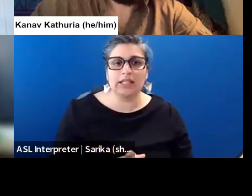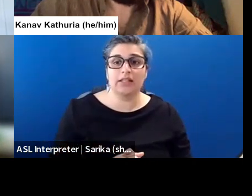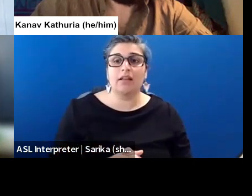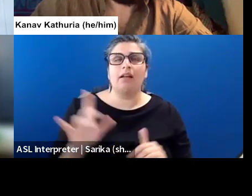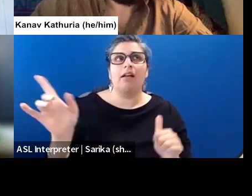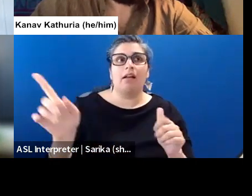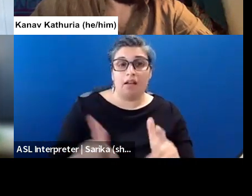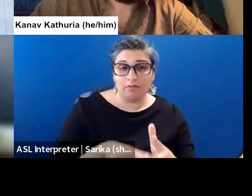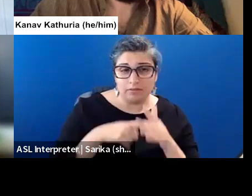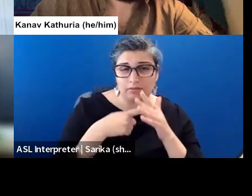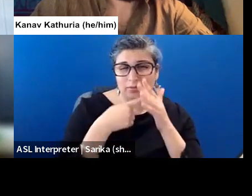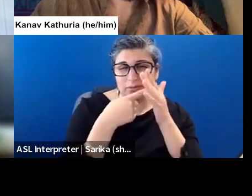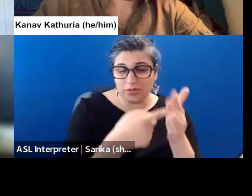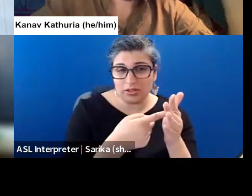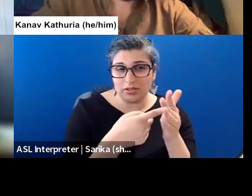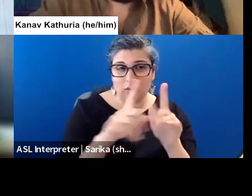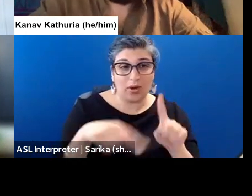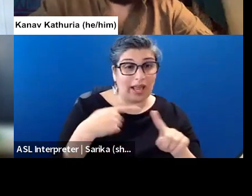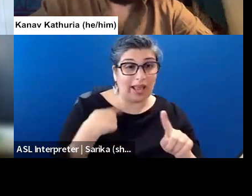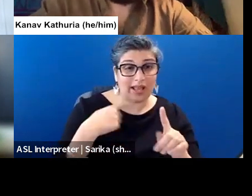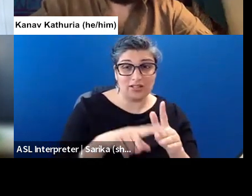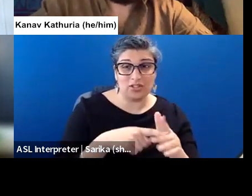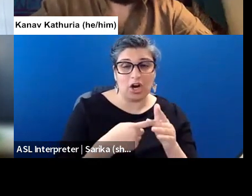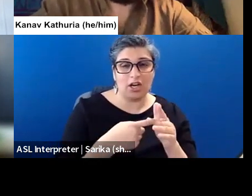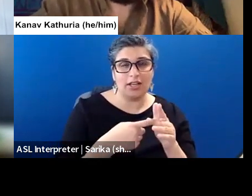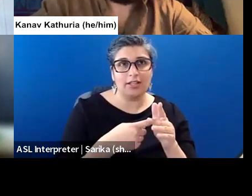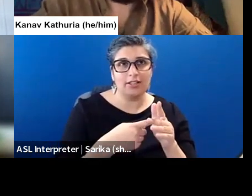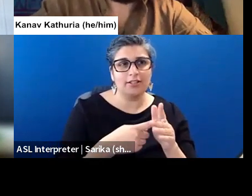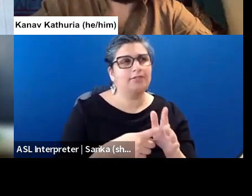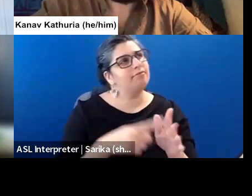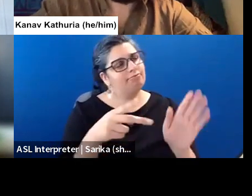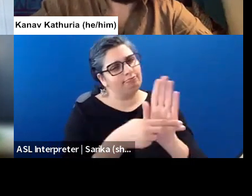when I first started thinking of myself as an abolitionist, I was